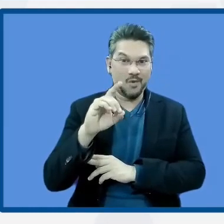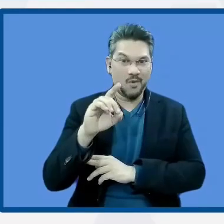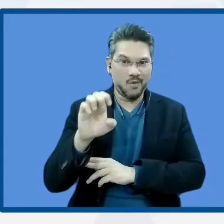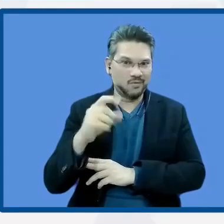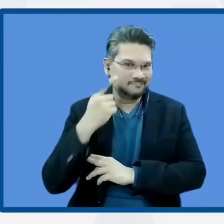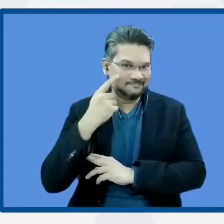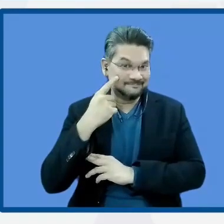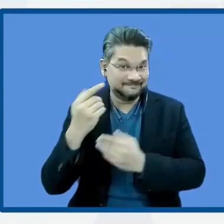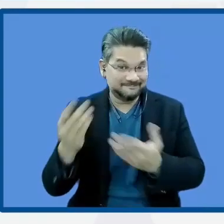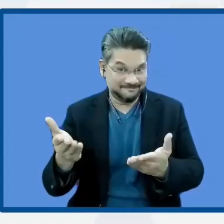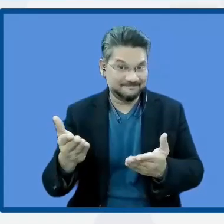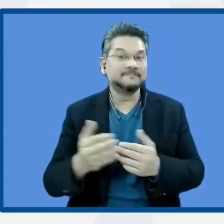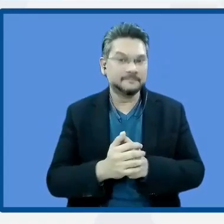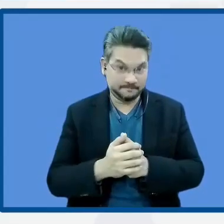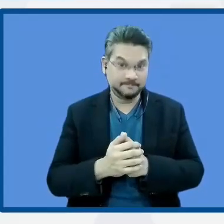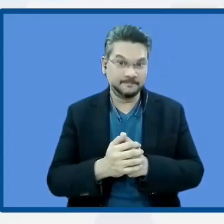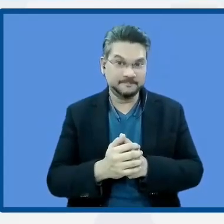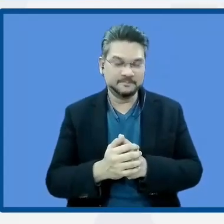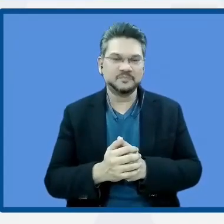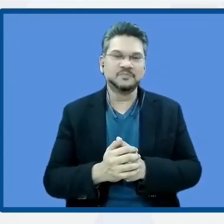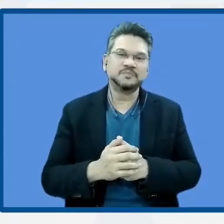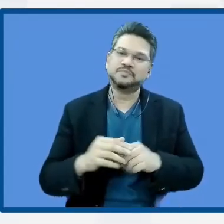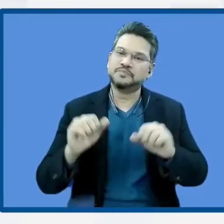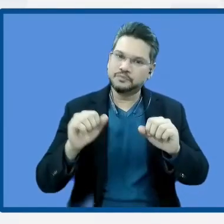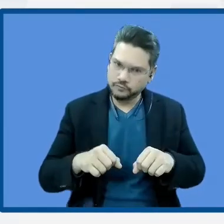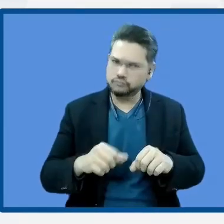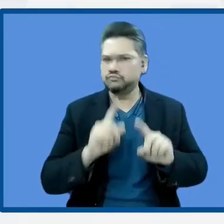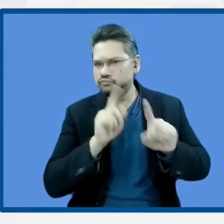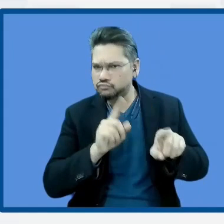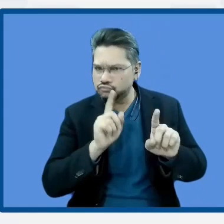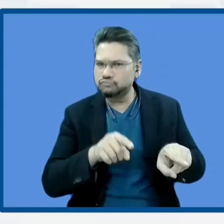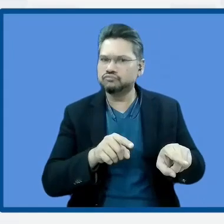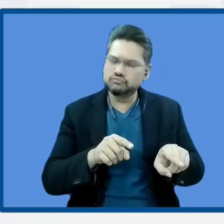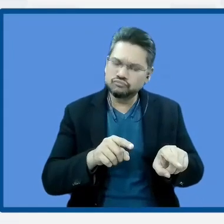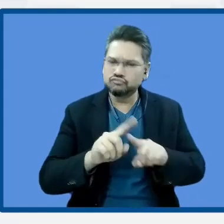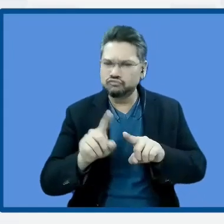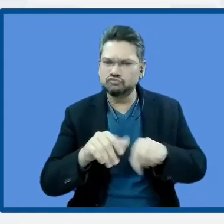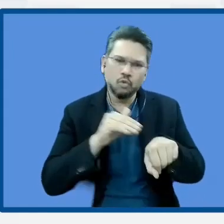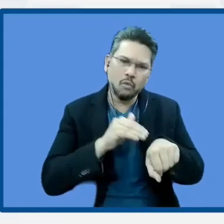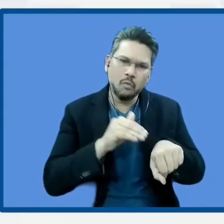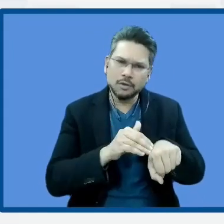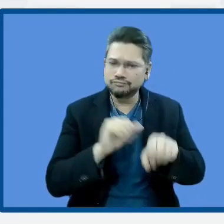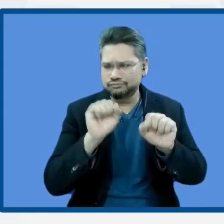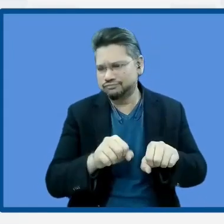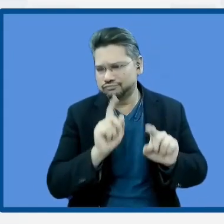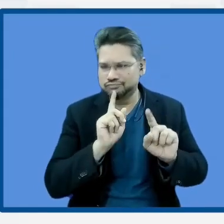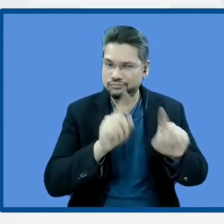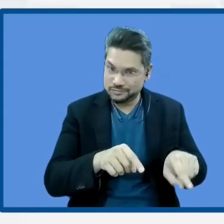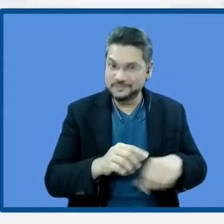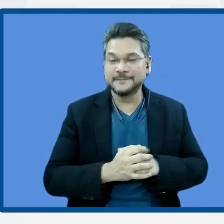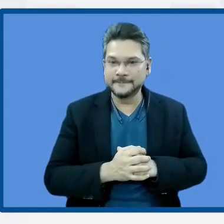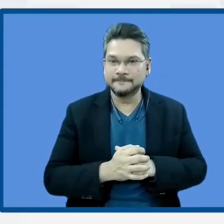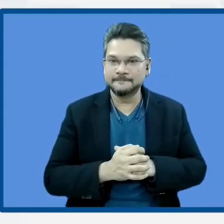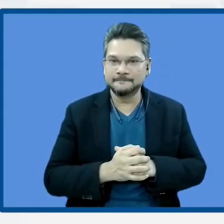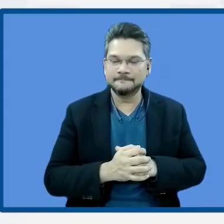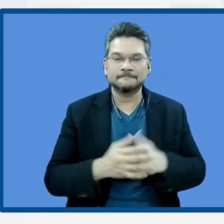to also answer and add comments. It's my pleasure to give the floor, to